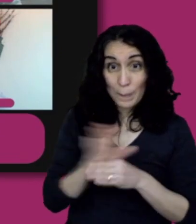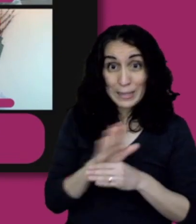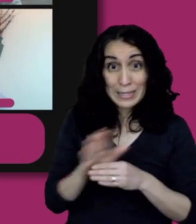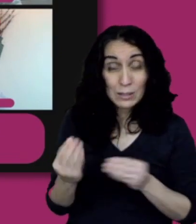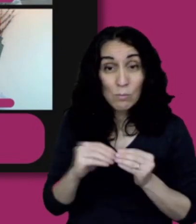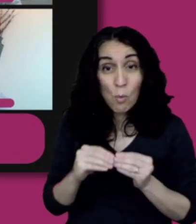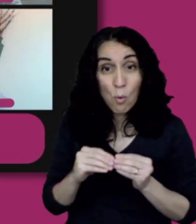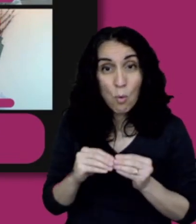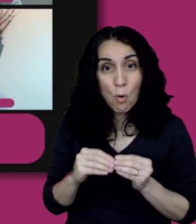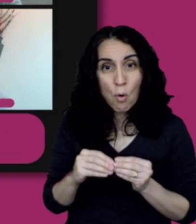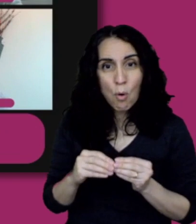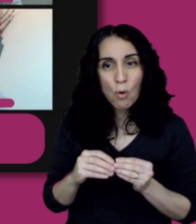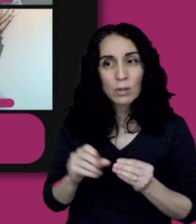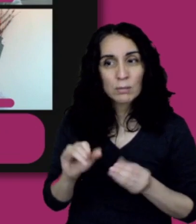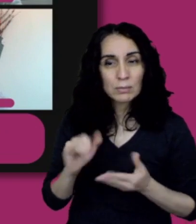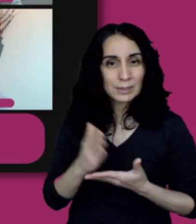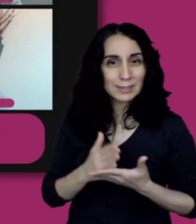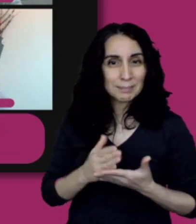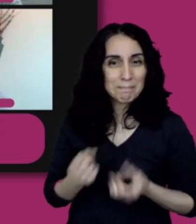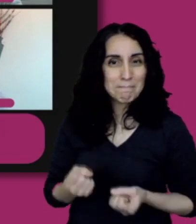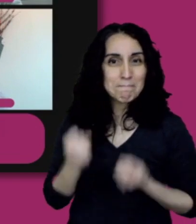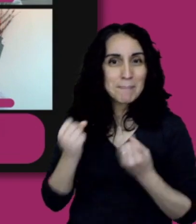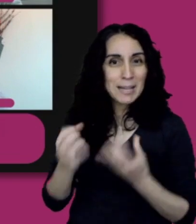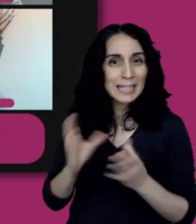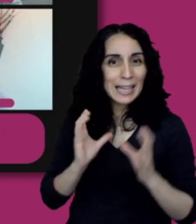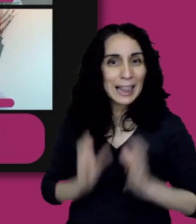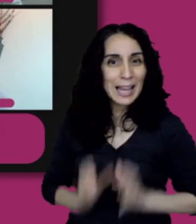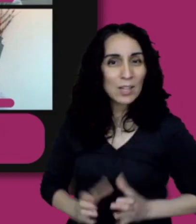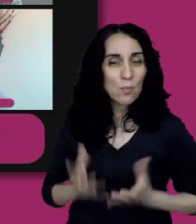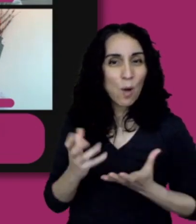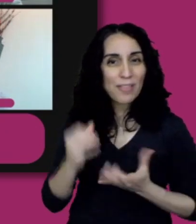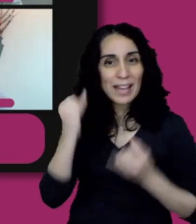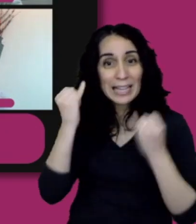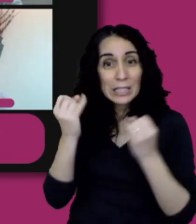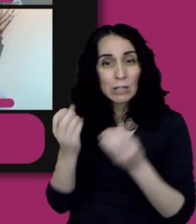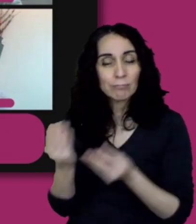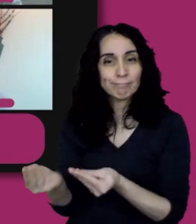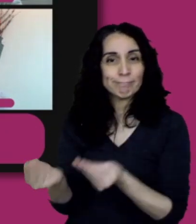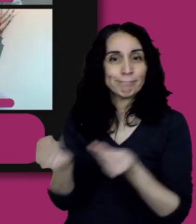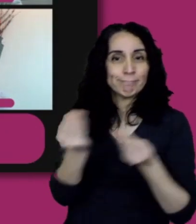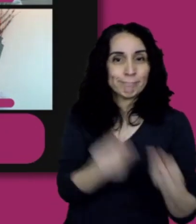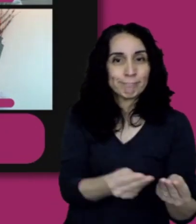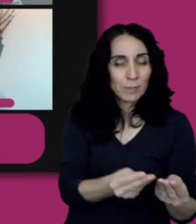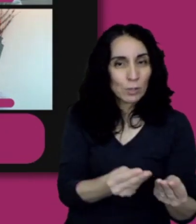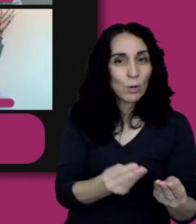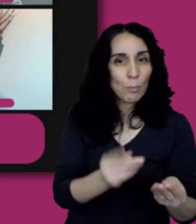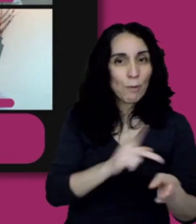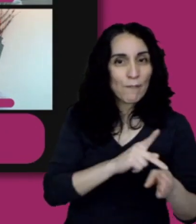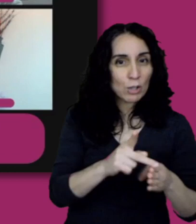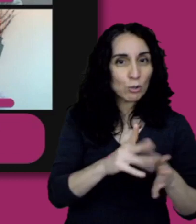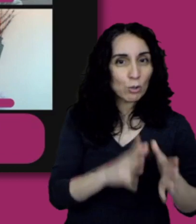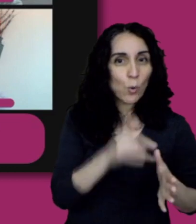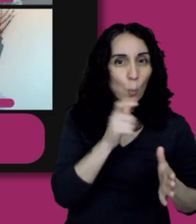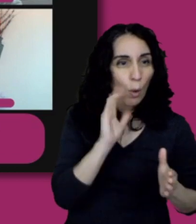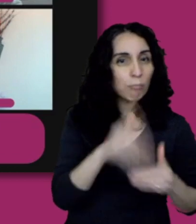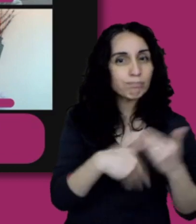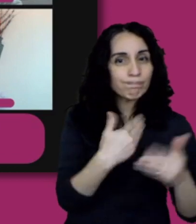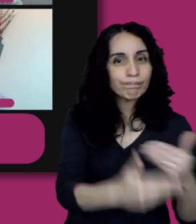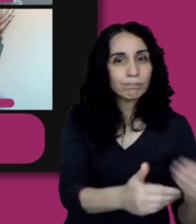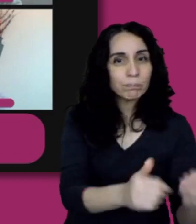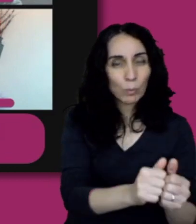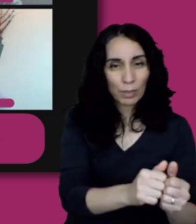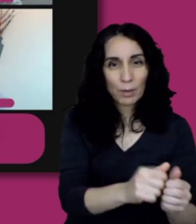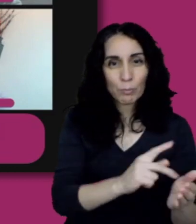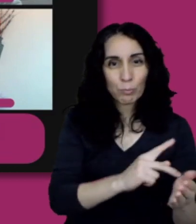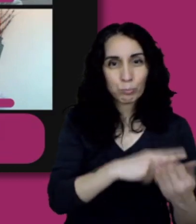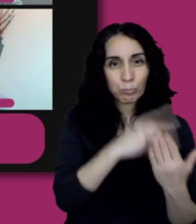our clients that we've worked with, they had their own, they wanted to have the idea and then wanted to turn it over kind of to a professional that was going to